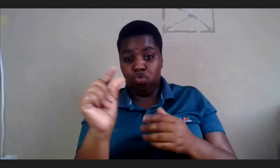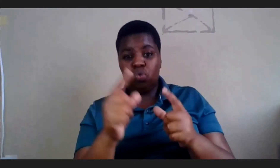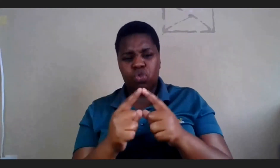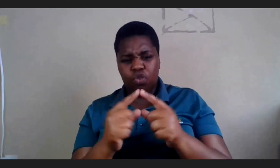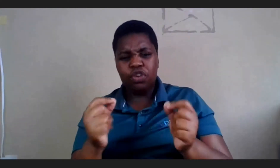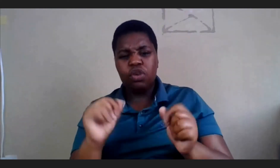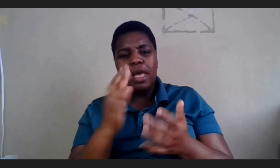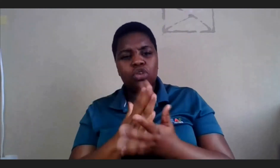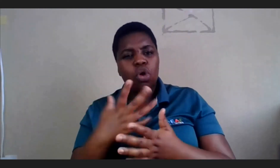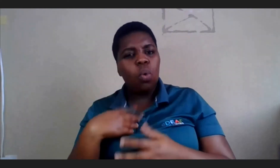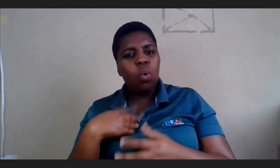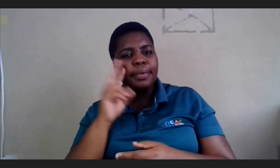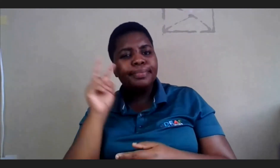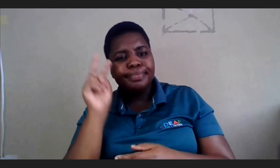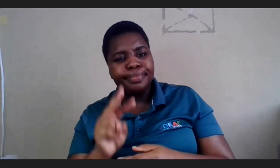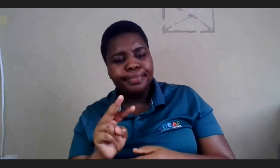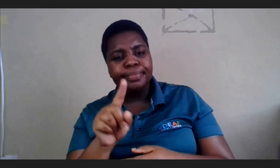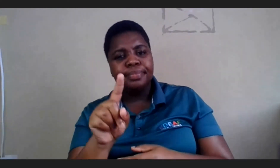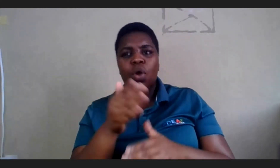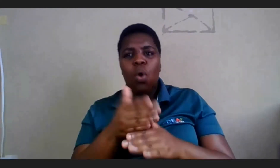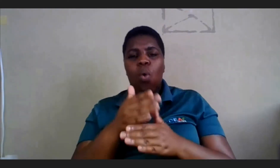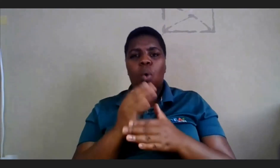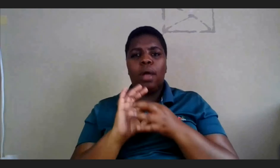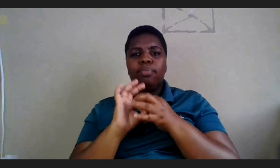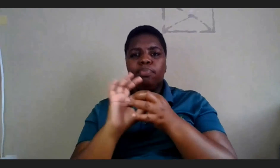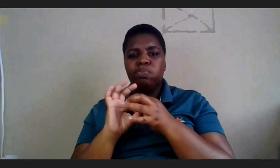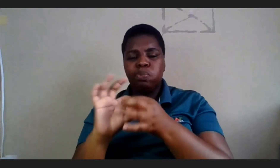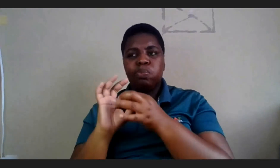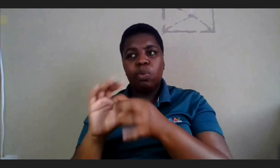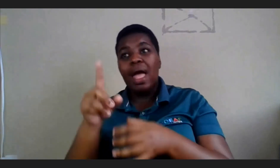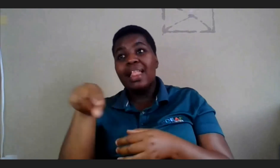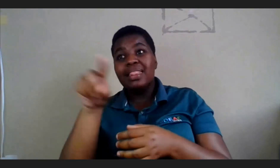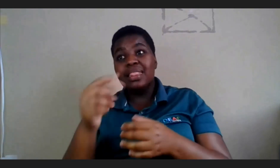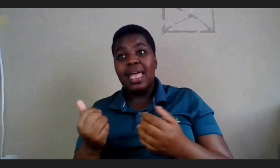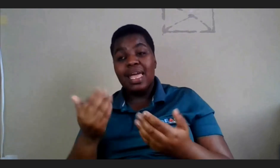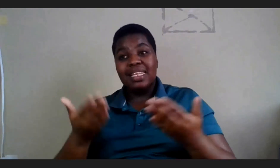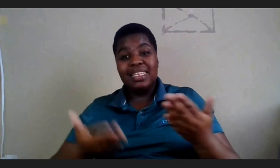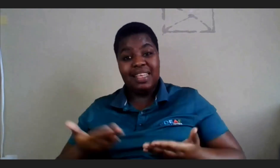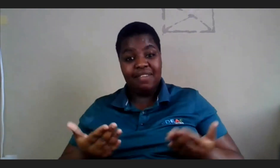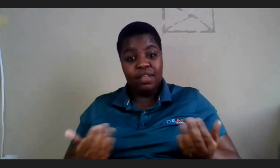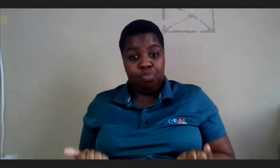how to work with providers in terms of